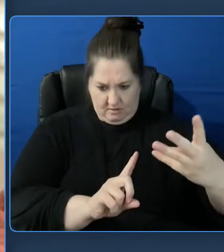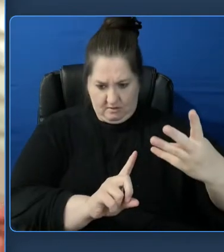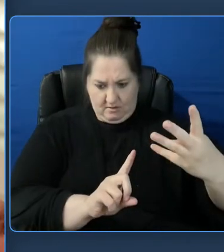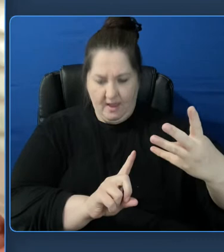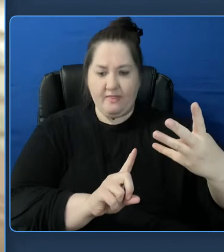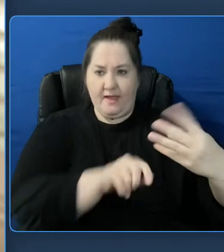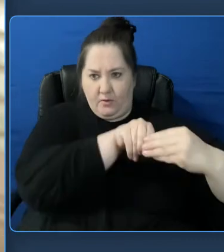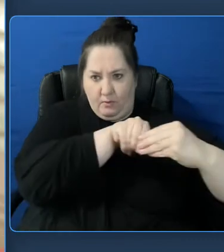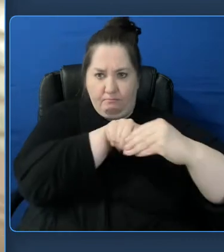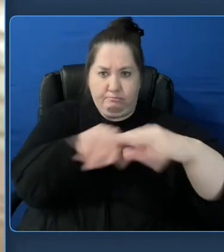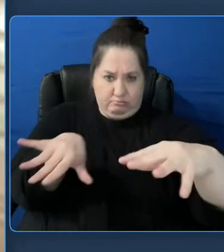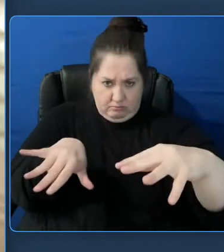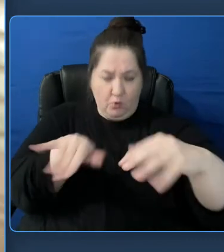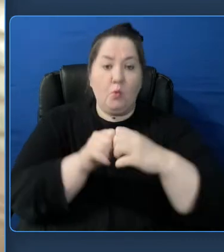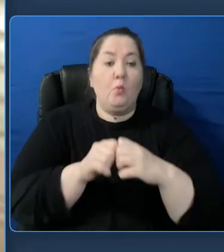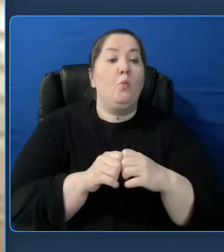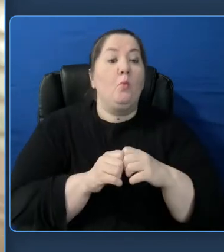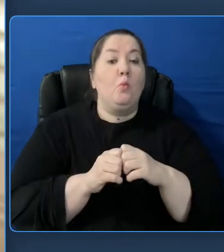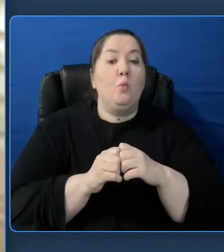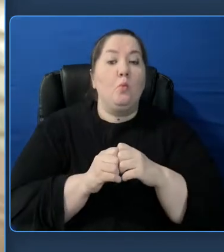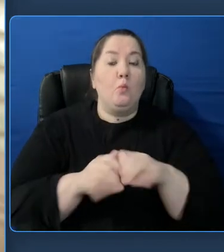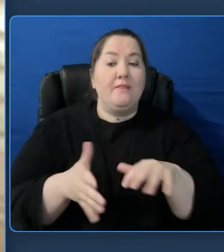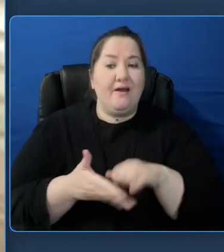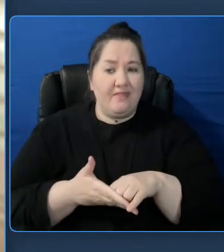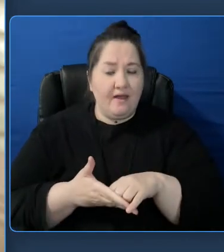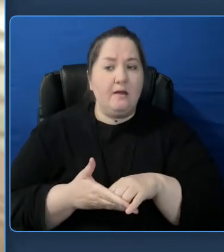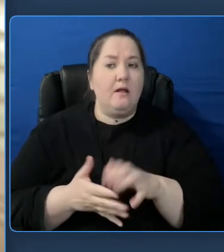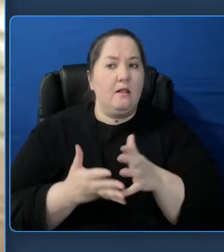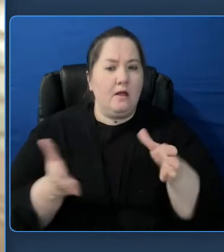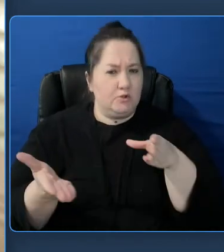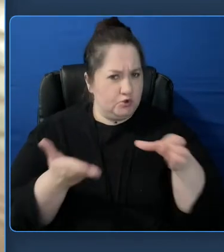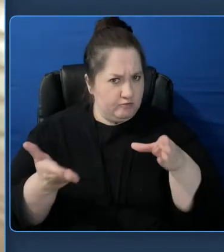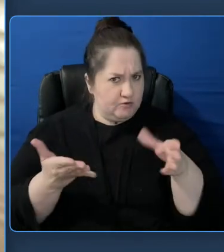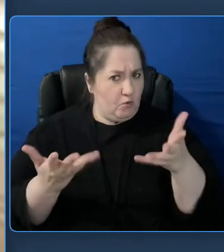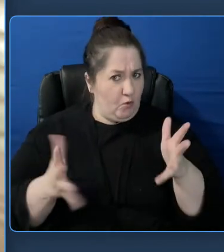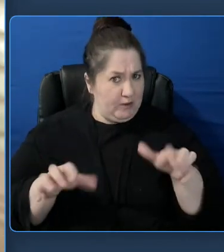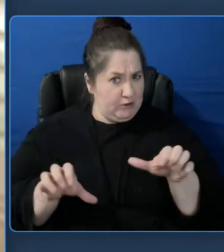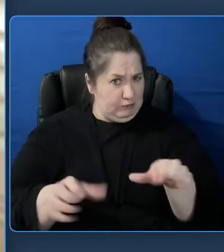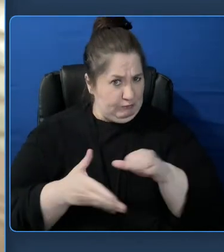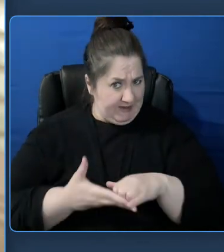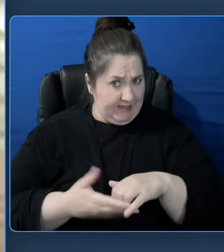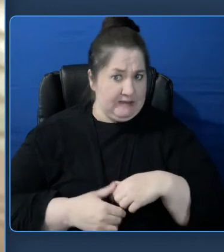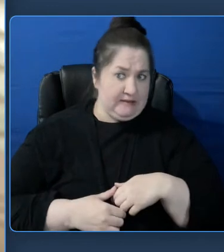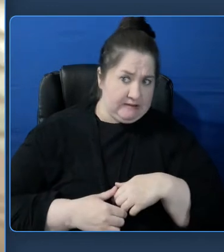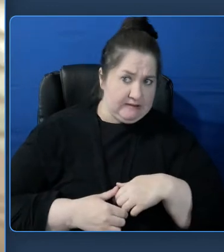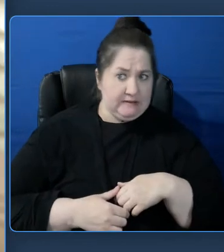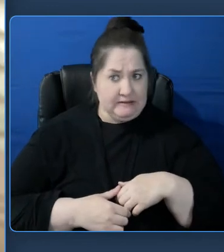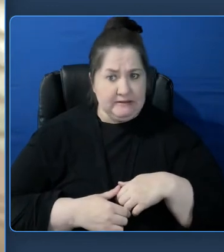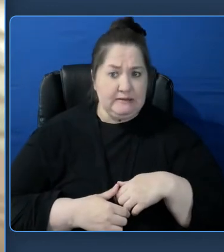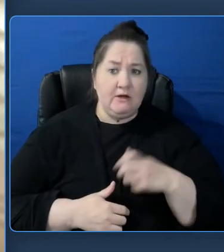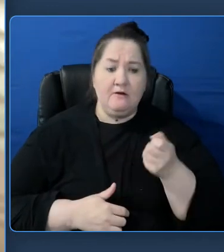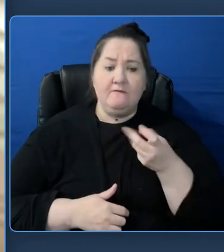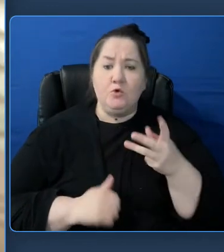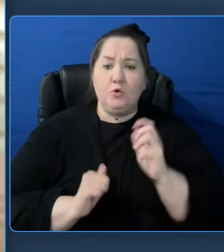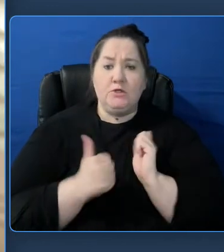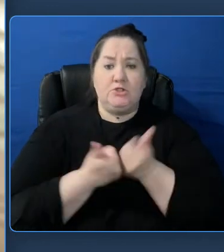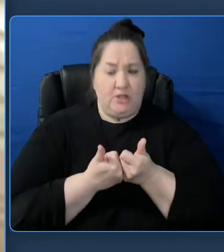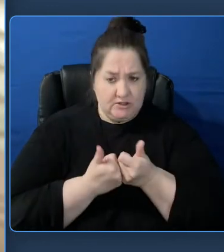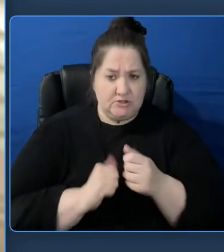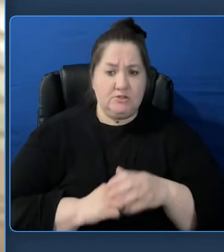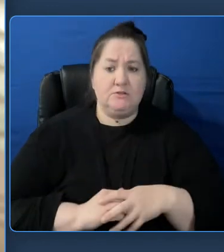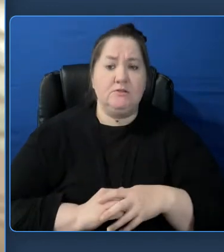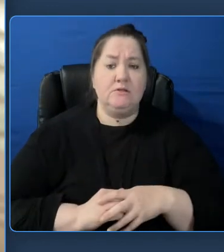else without that. Now, what I will say is that there are a lot of services that do that now. So there's a couple challenges. One